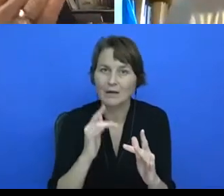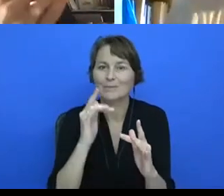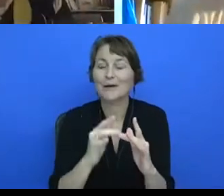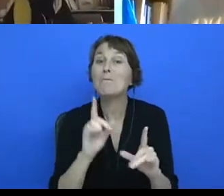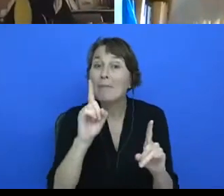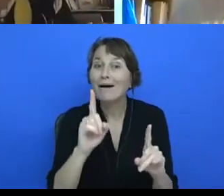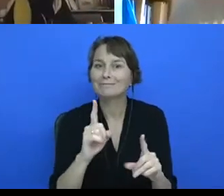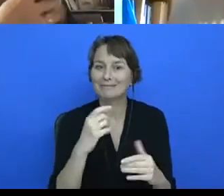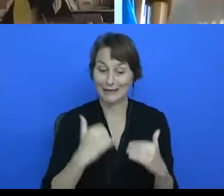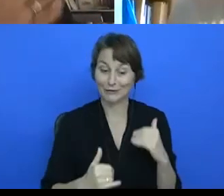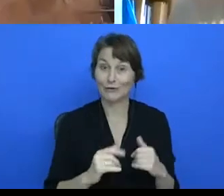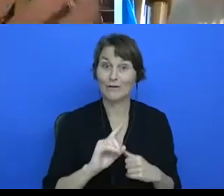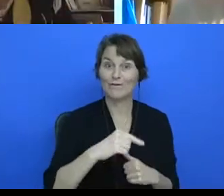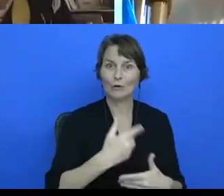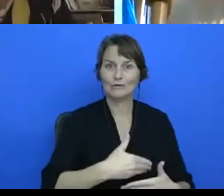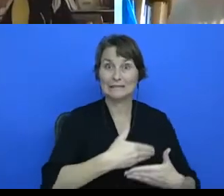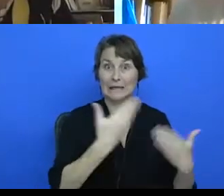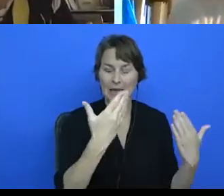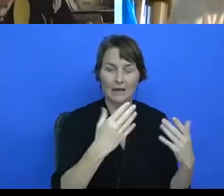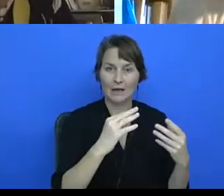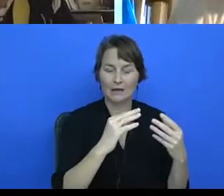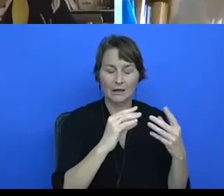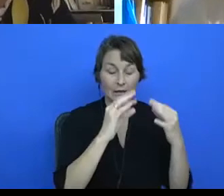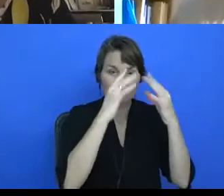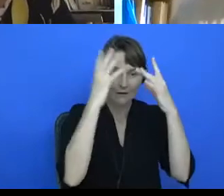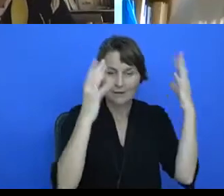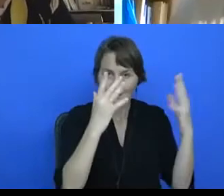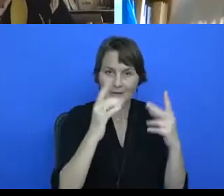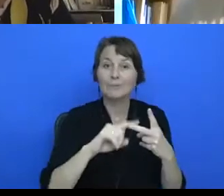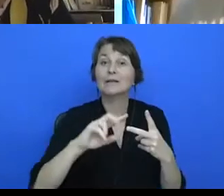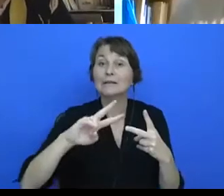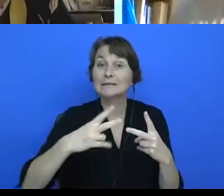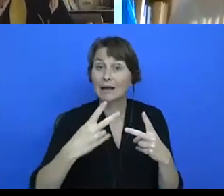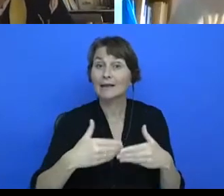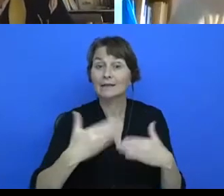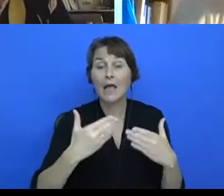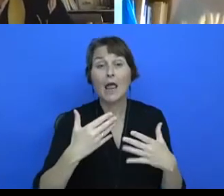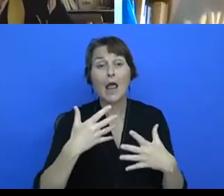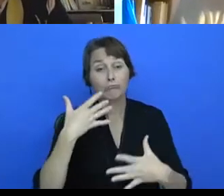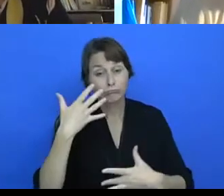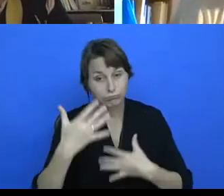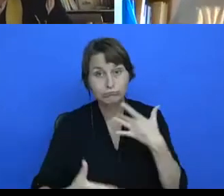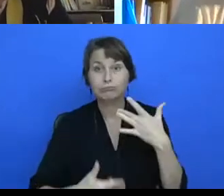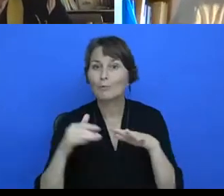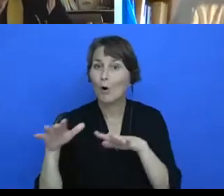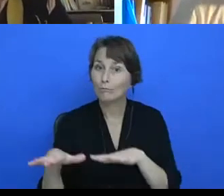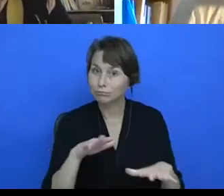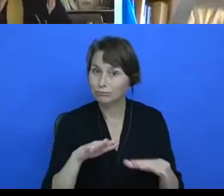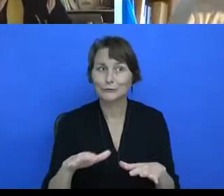these things happen, so just keep going. And yeah, we're just happy that we could have this event.